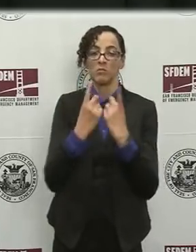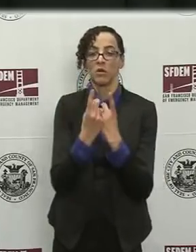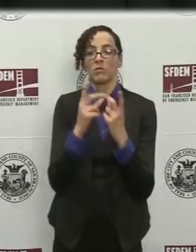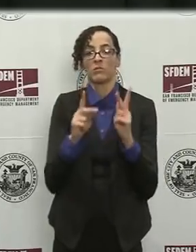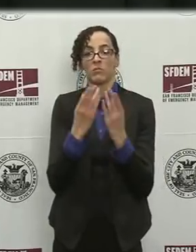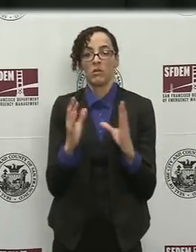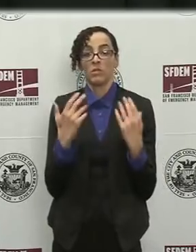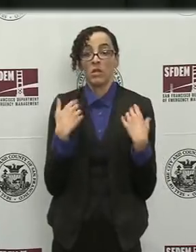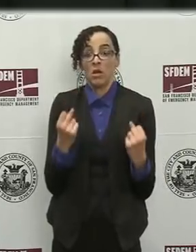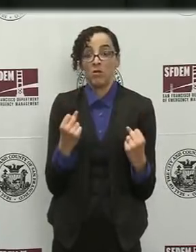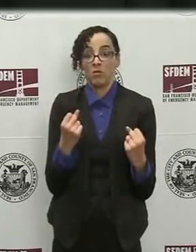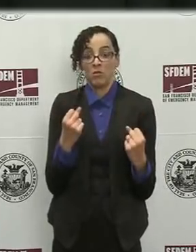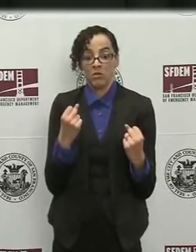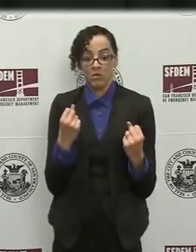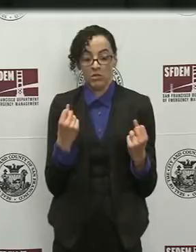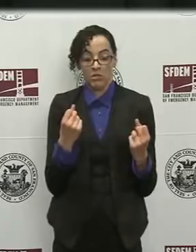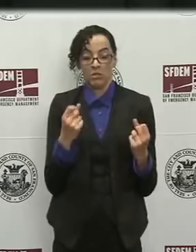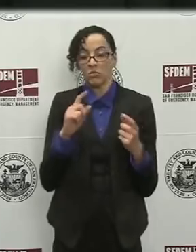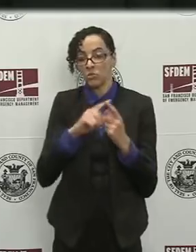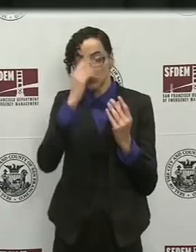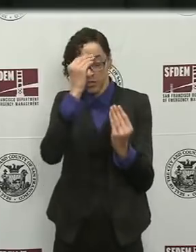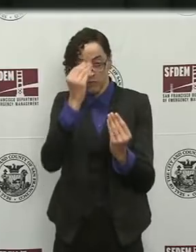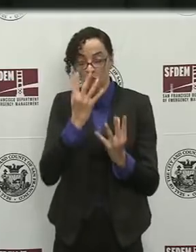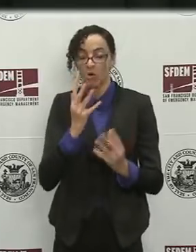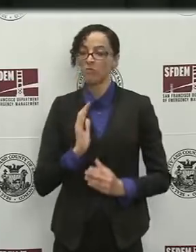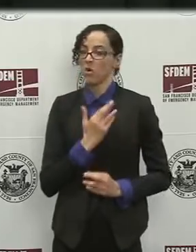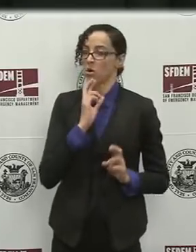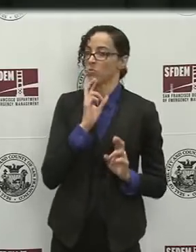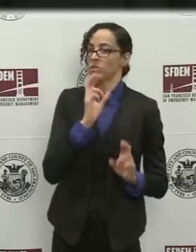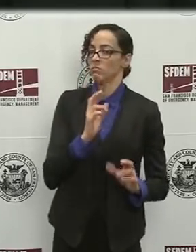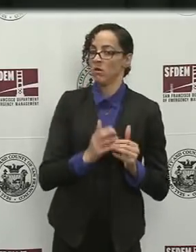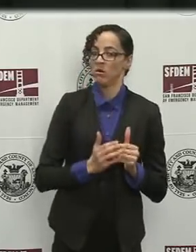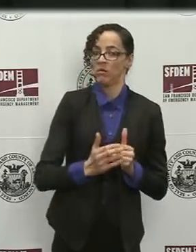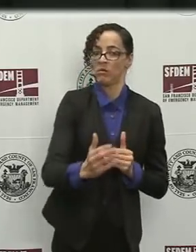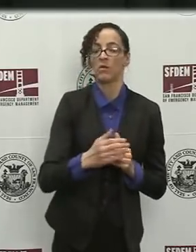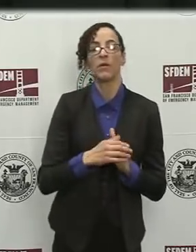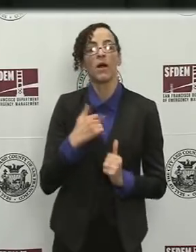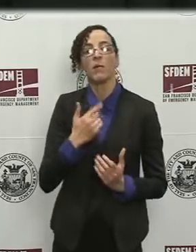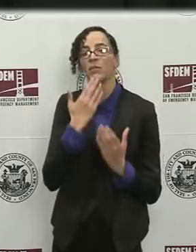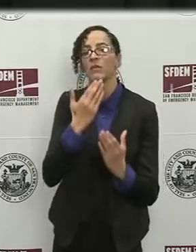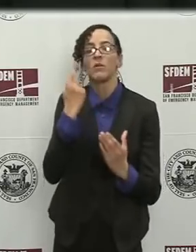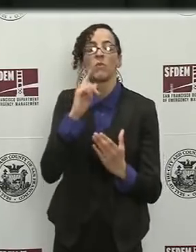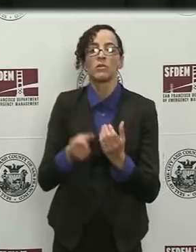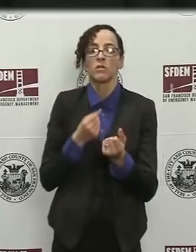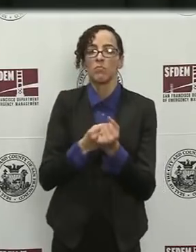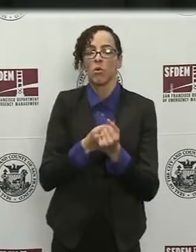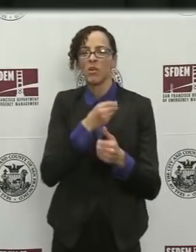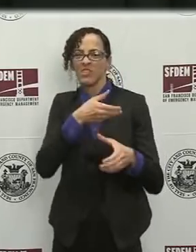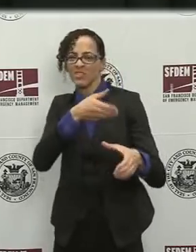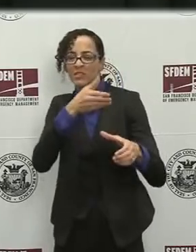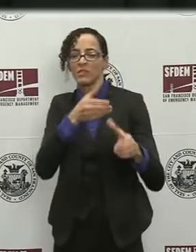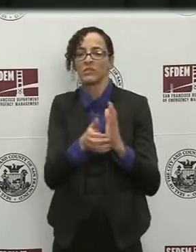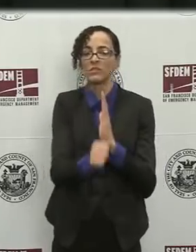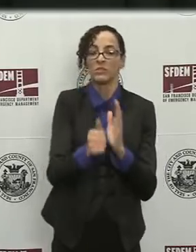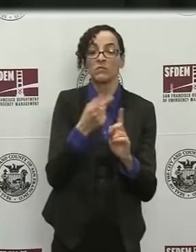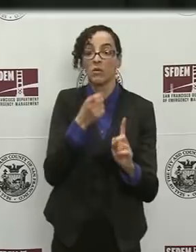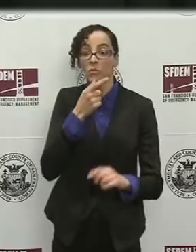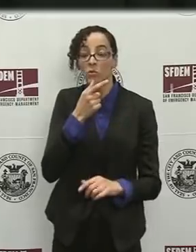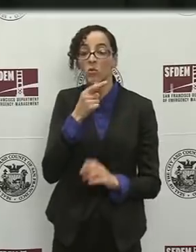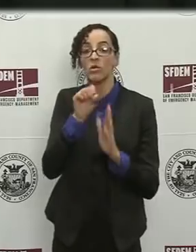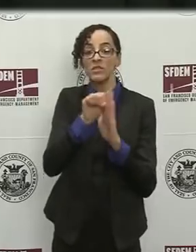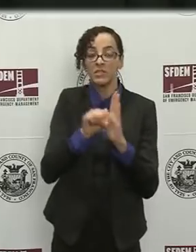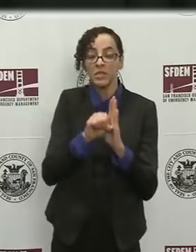response. I am thankful for the support and expertise of our federal, state, and local partners in our